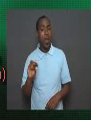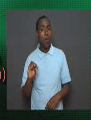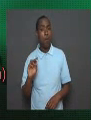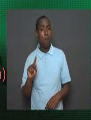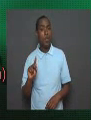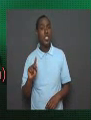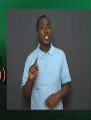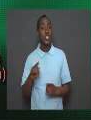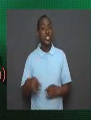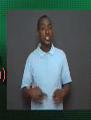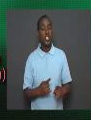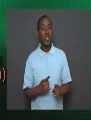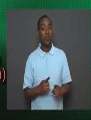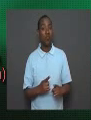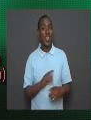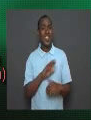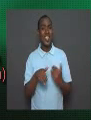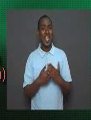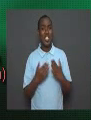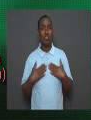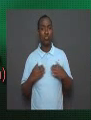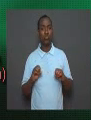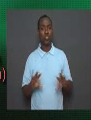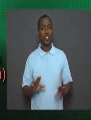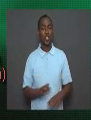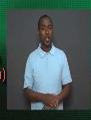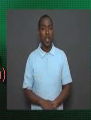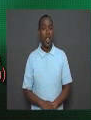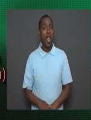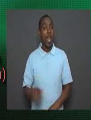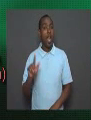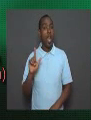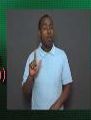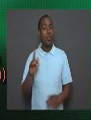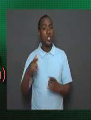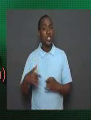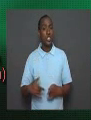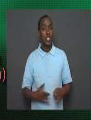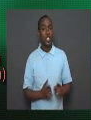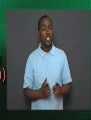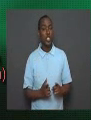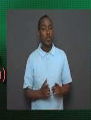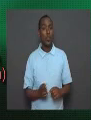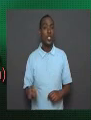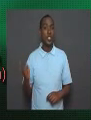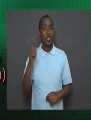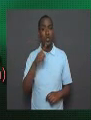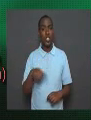body. The lymph system works together with the circulatory